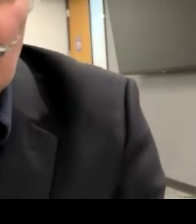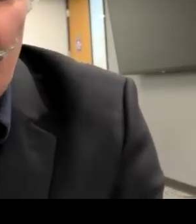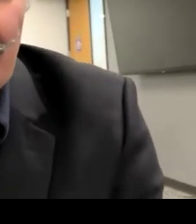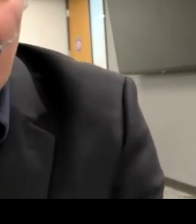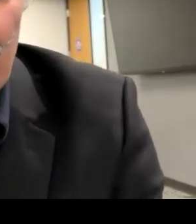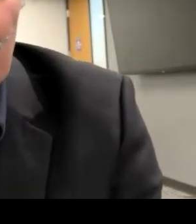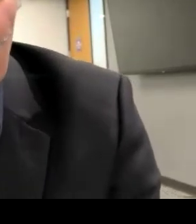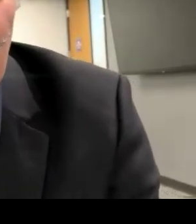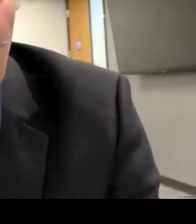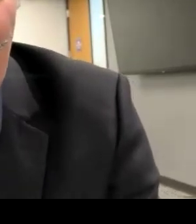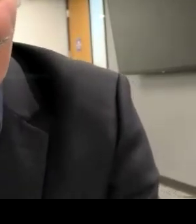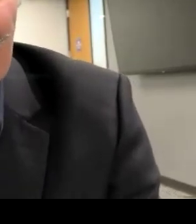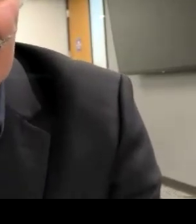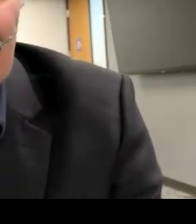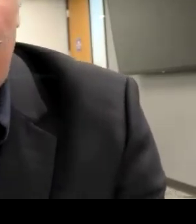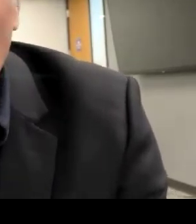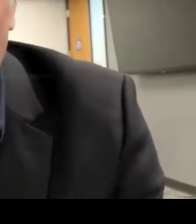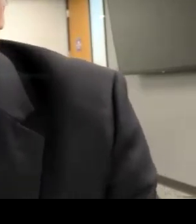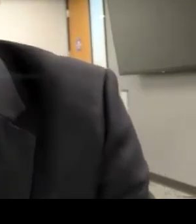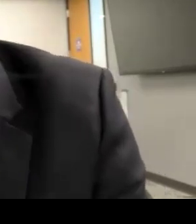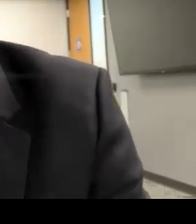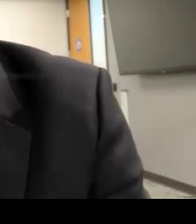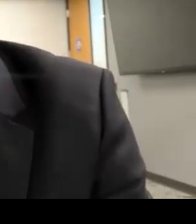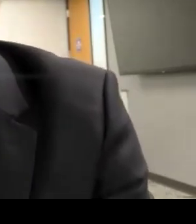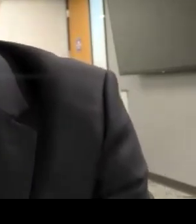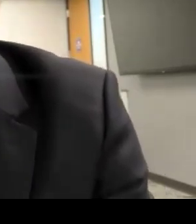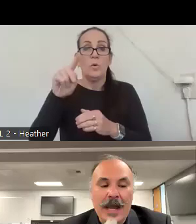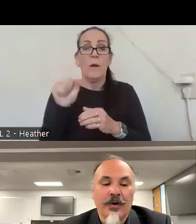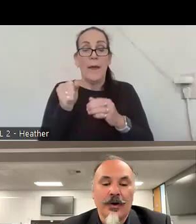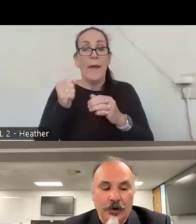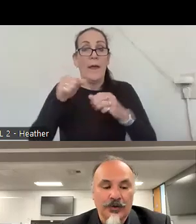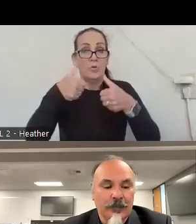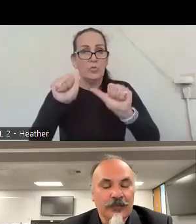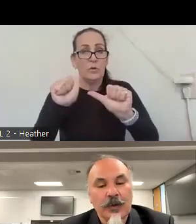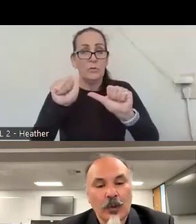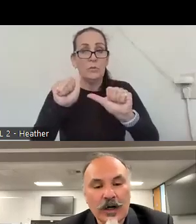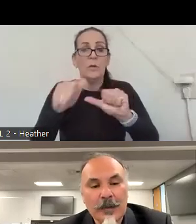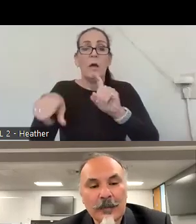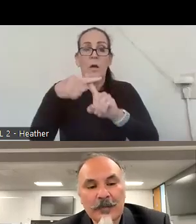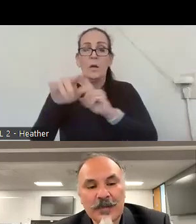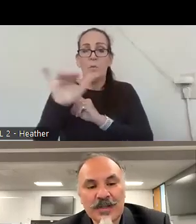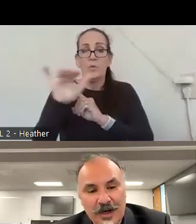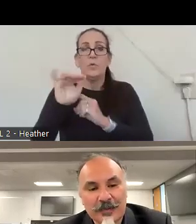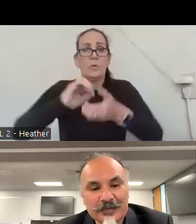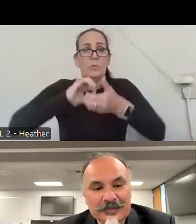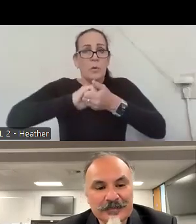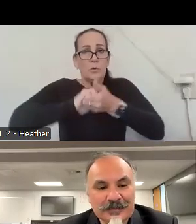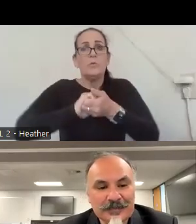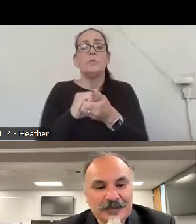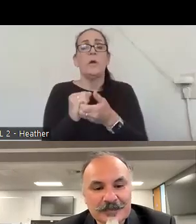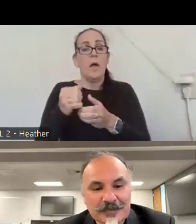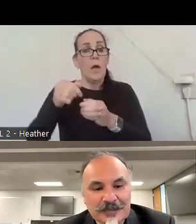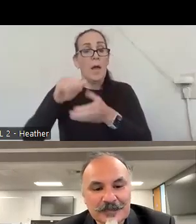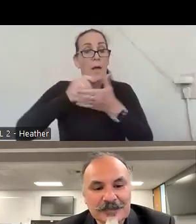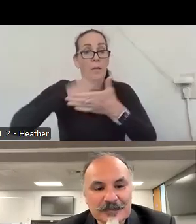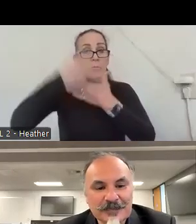federal grant efforts and key partnerships and program goals. Welcome, Michelle. Thank